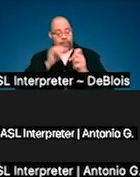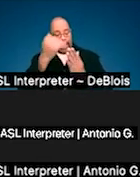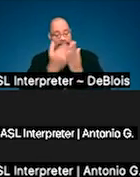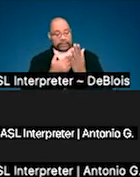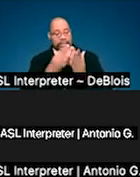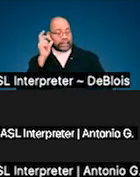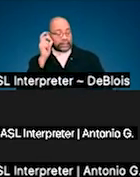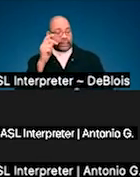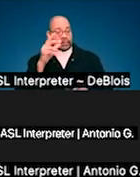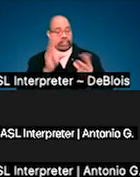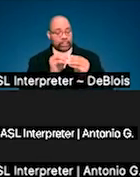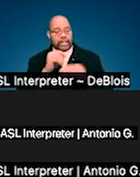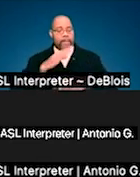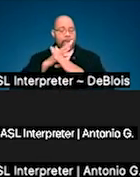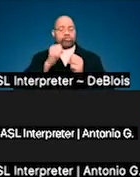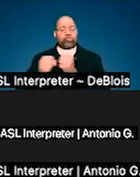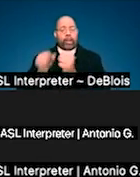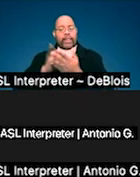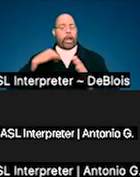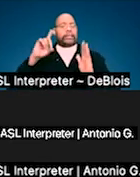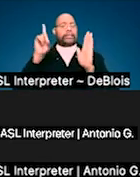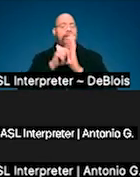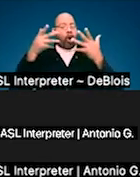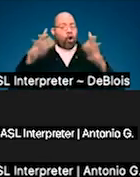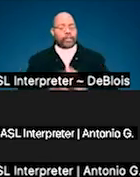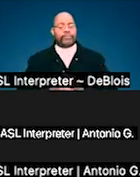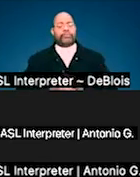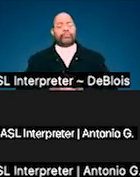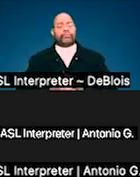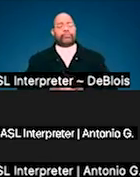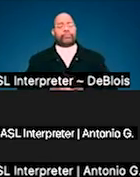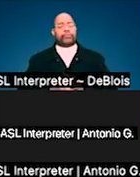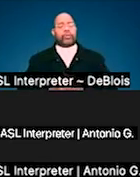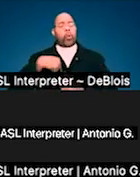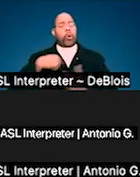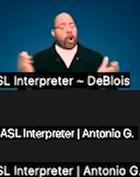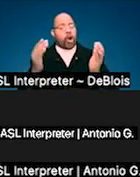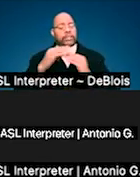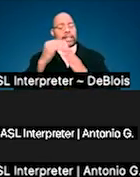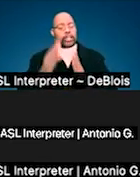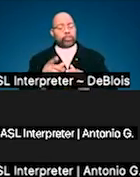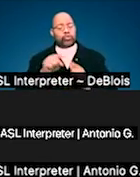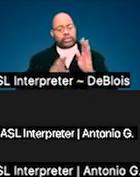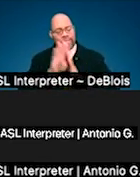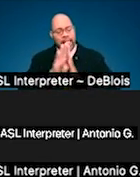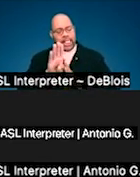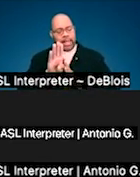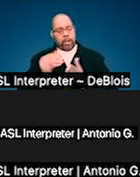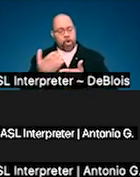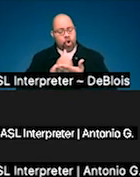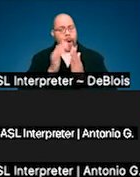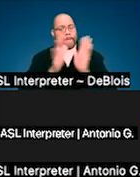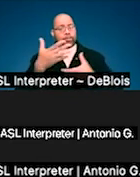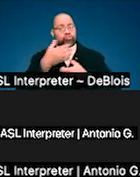sessions and from the barriers and strategies that we identified. We urge leaders to develop and earn public